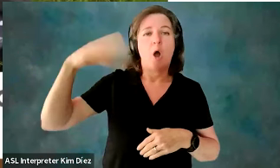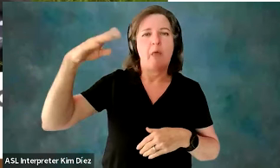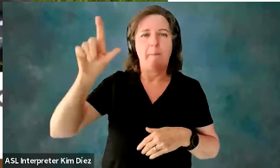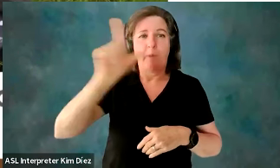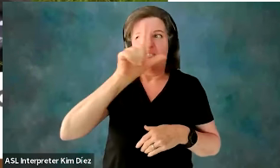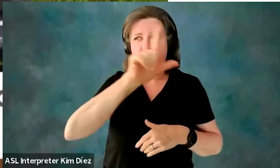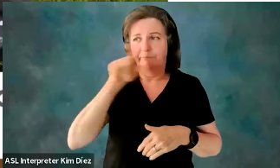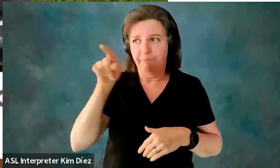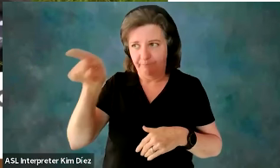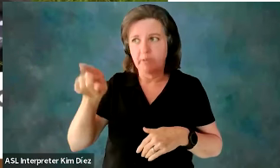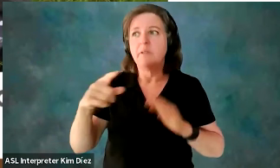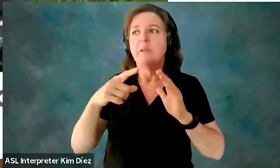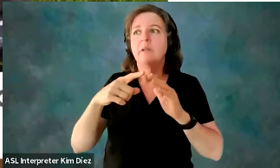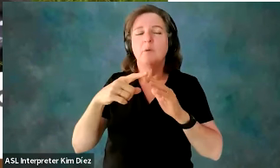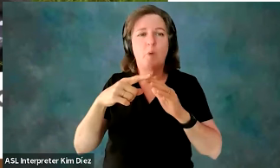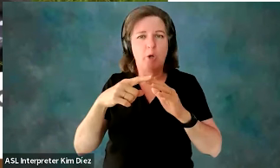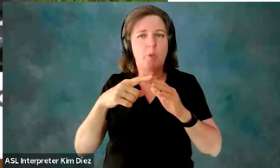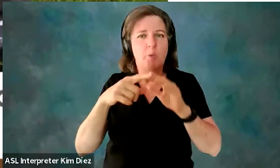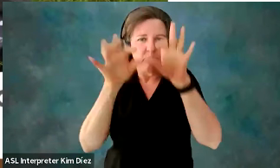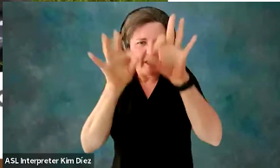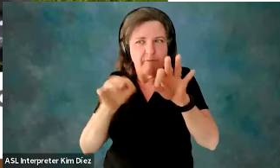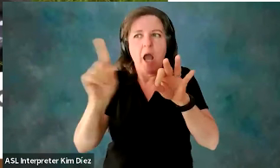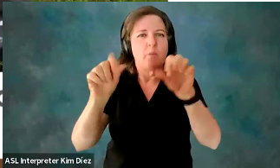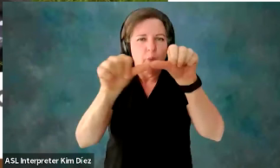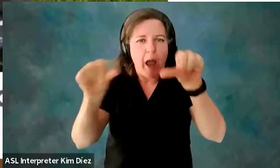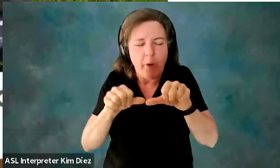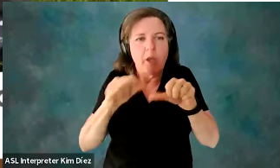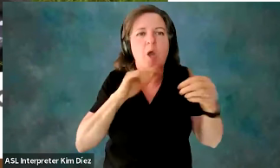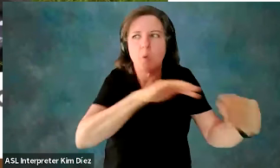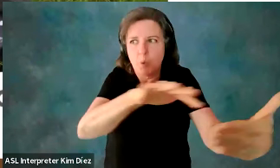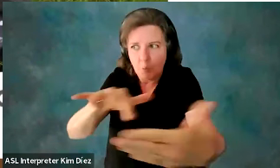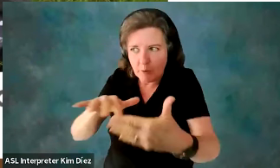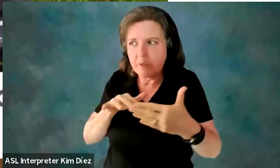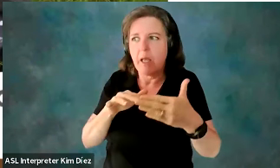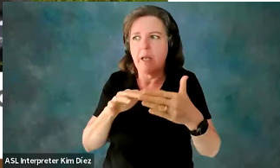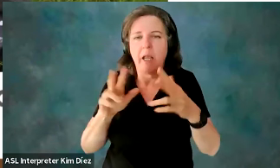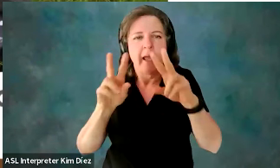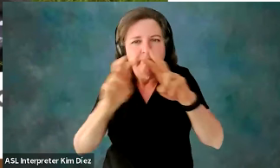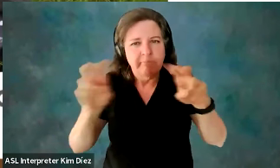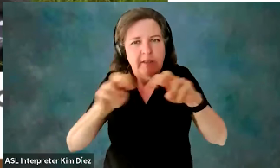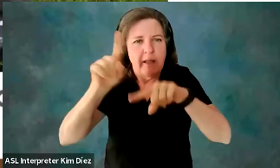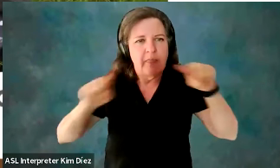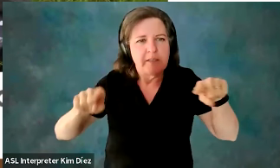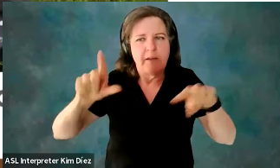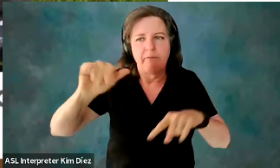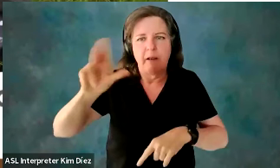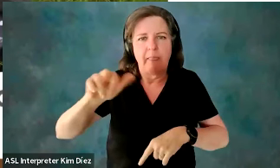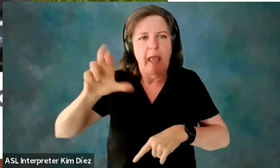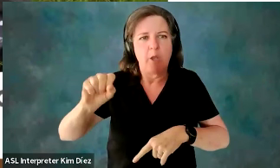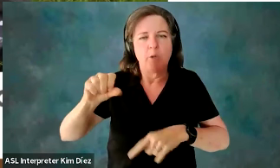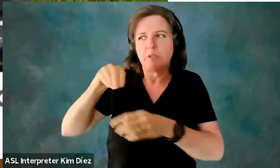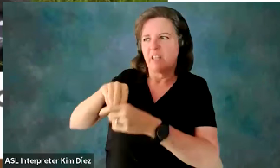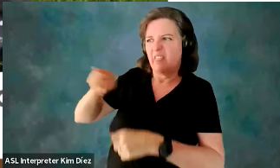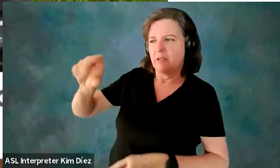define the soil survey, starting on the left up. We have here the soil survey